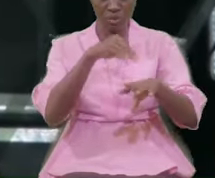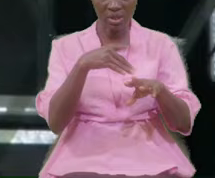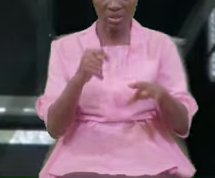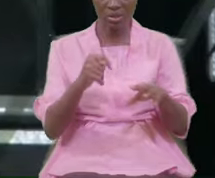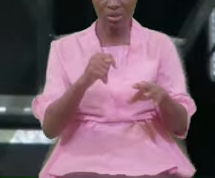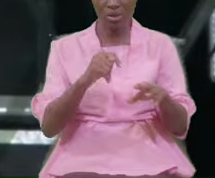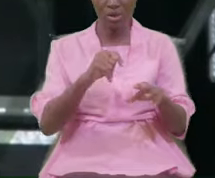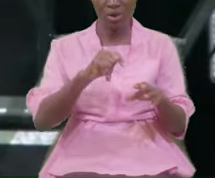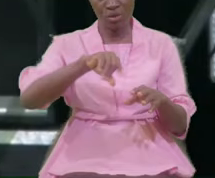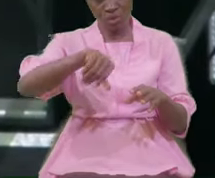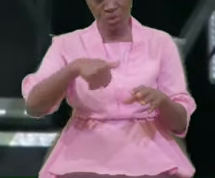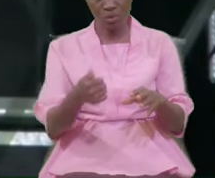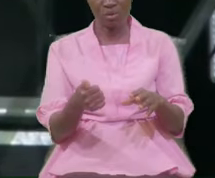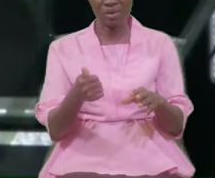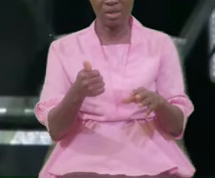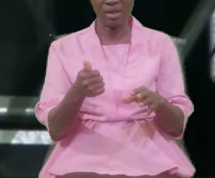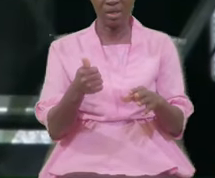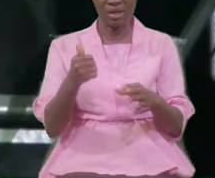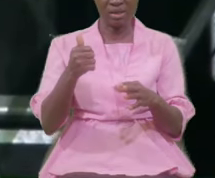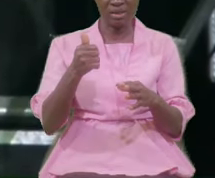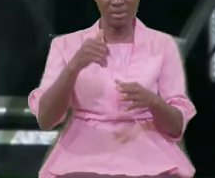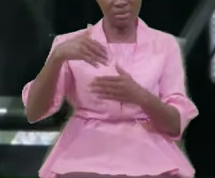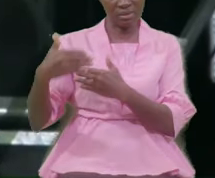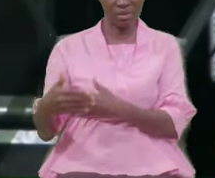thein Jesus is not